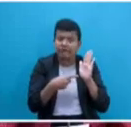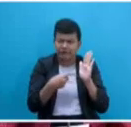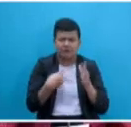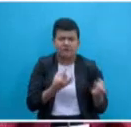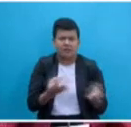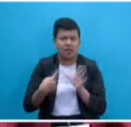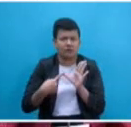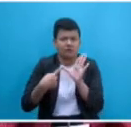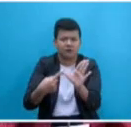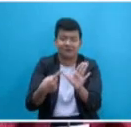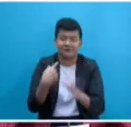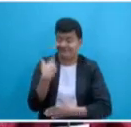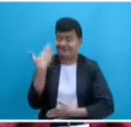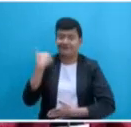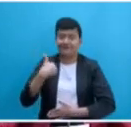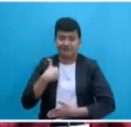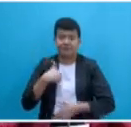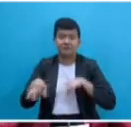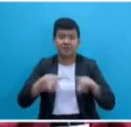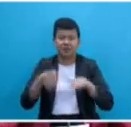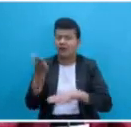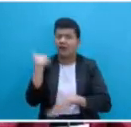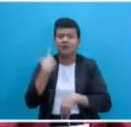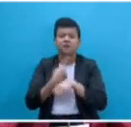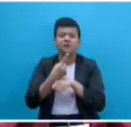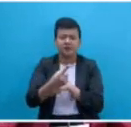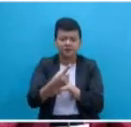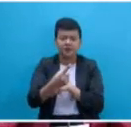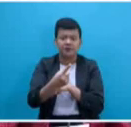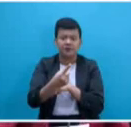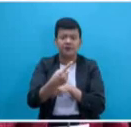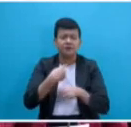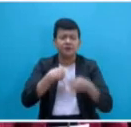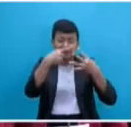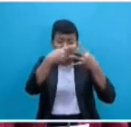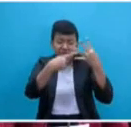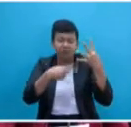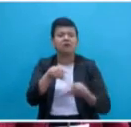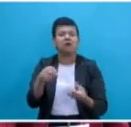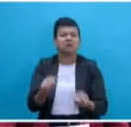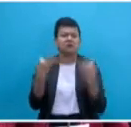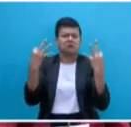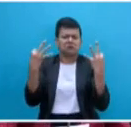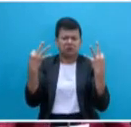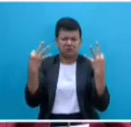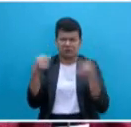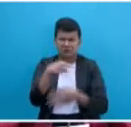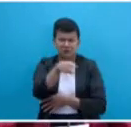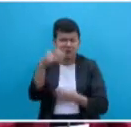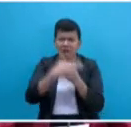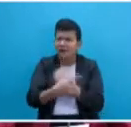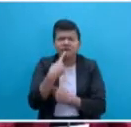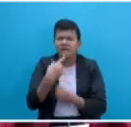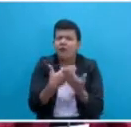Mr. Speaker, there was no reference to what His Excellency said last year. To give us an indication of how much contained